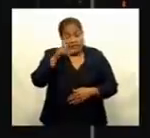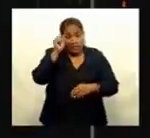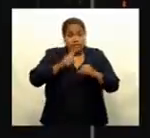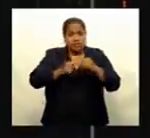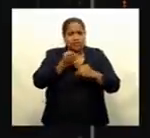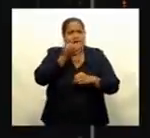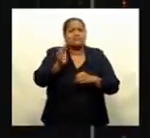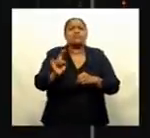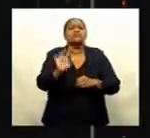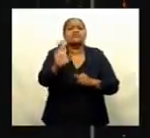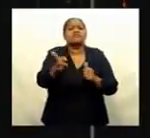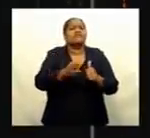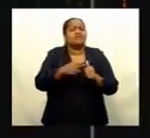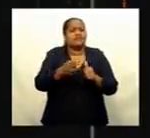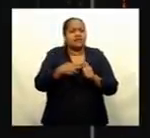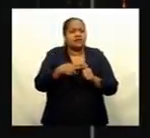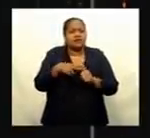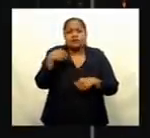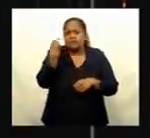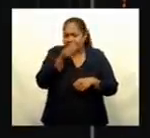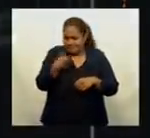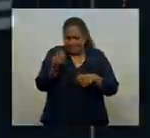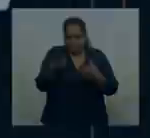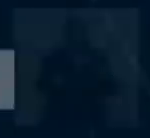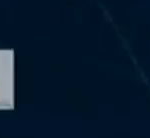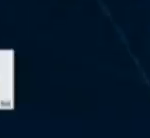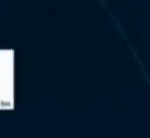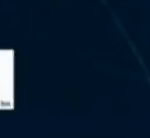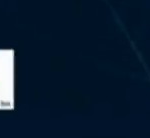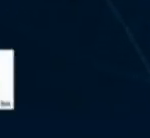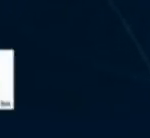your favorite fast food chain during the pandemic?